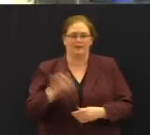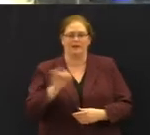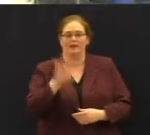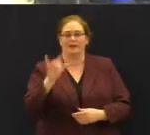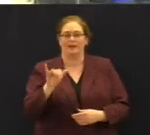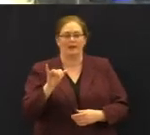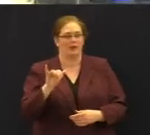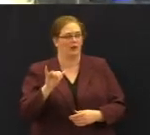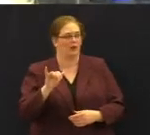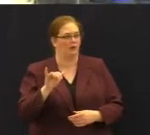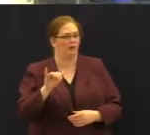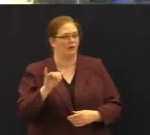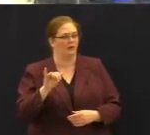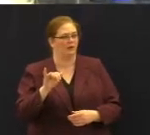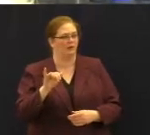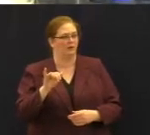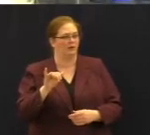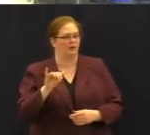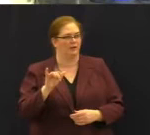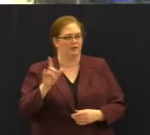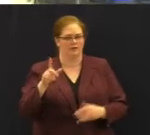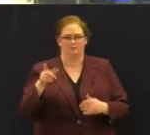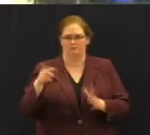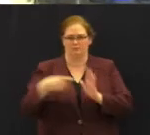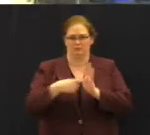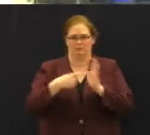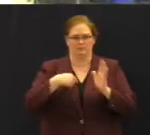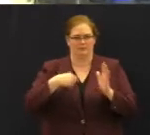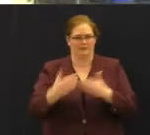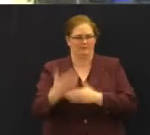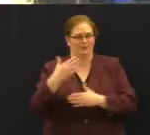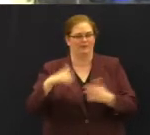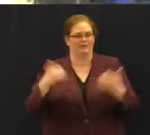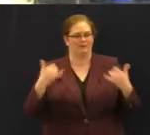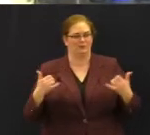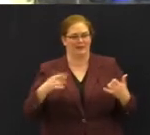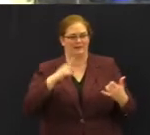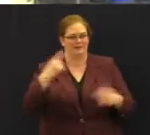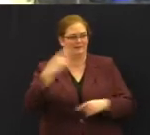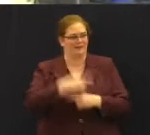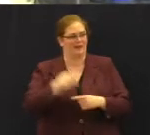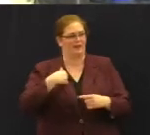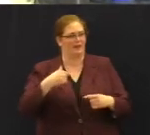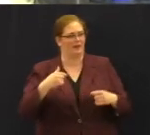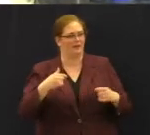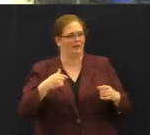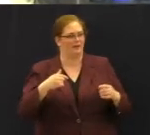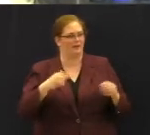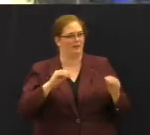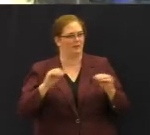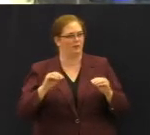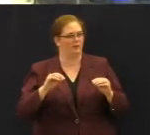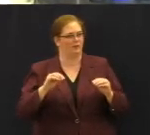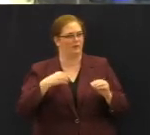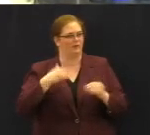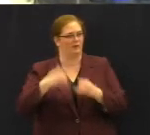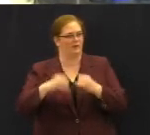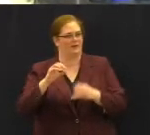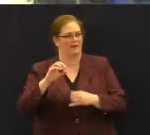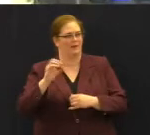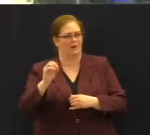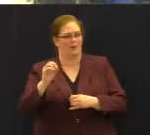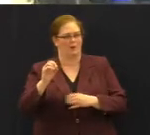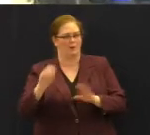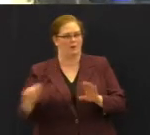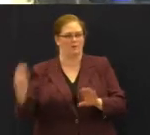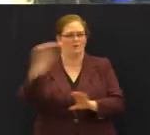King pointed out to me this morning, that today's the day I can move the O at the end of my name and put it at the front